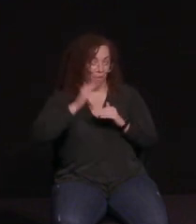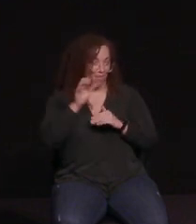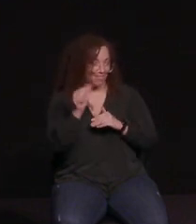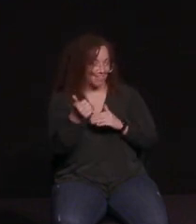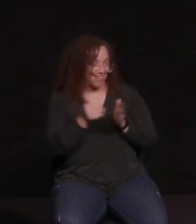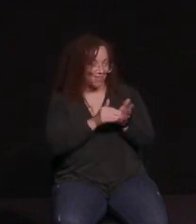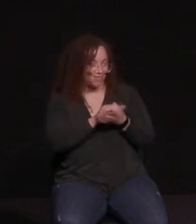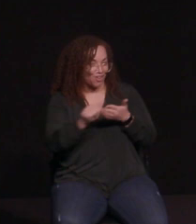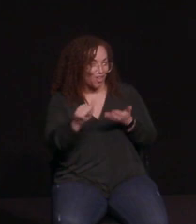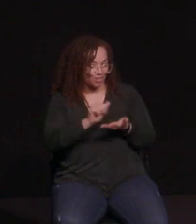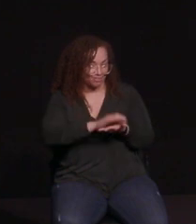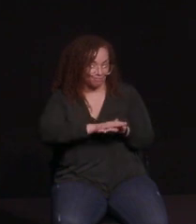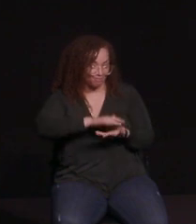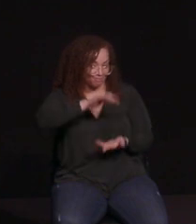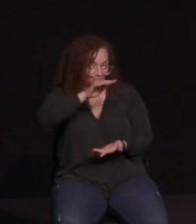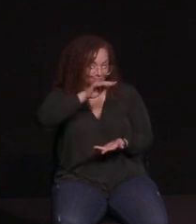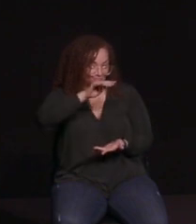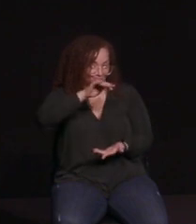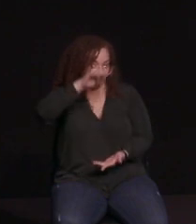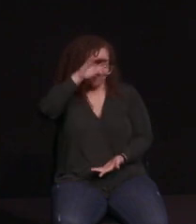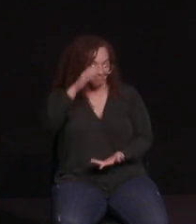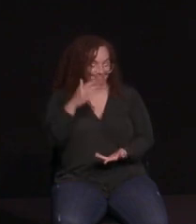$10,000,